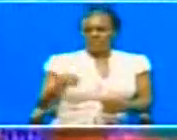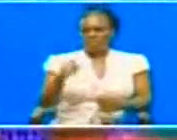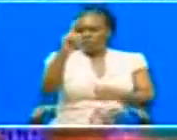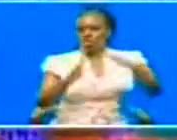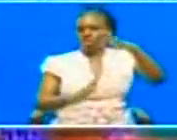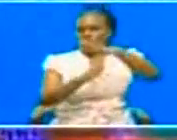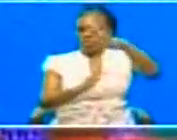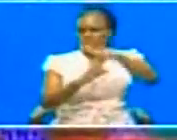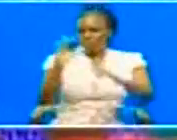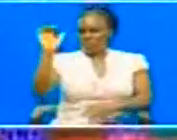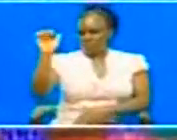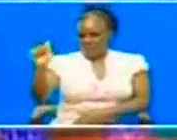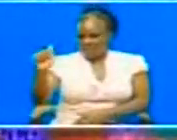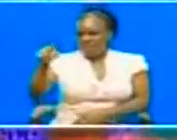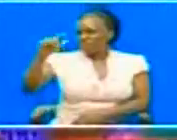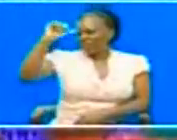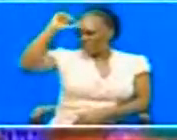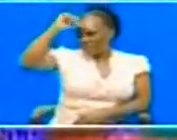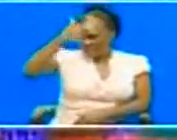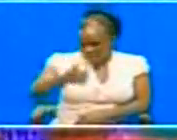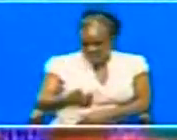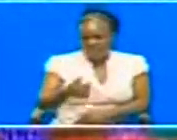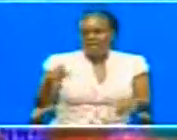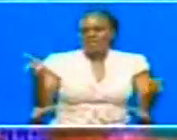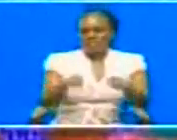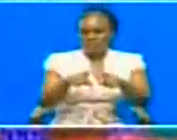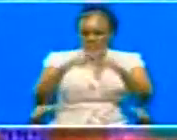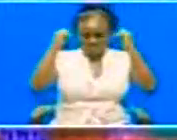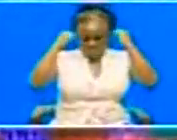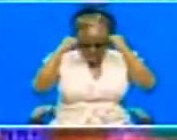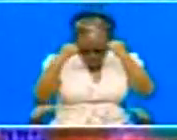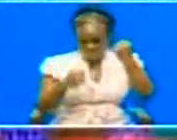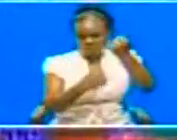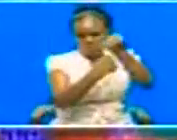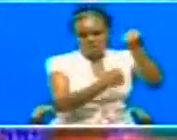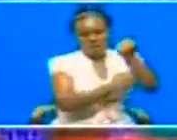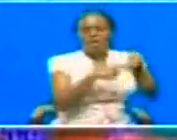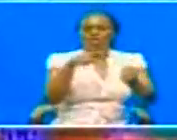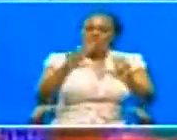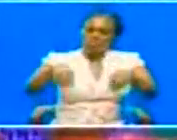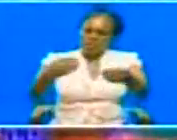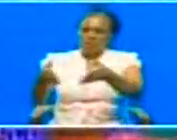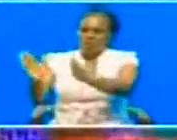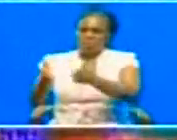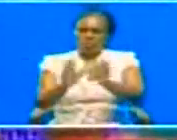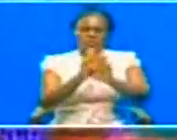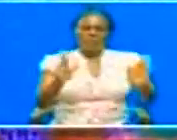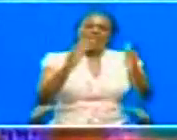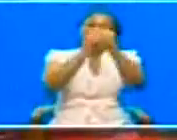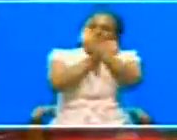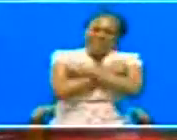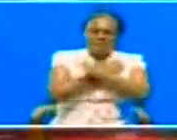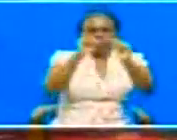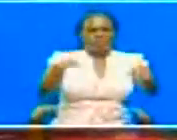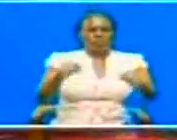in the class. They are extremely clever. Grace is also studying on scholarship. So you just have to give them a chance to unlock their